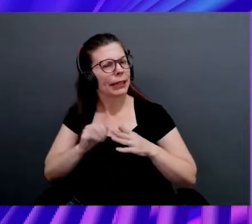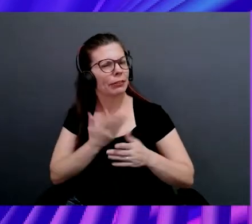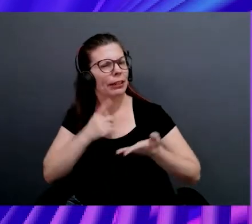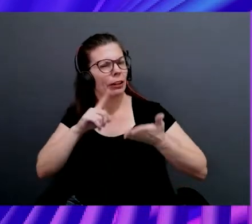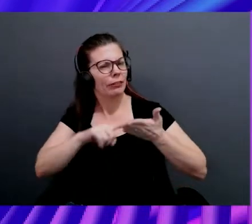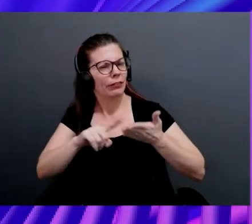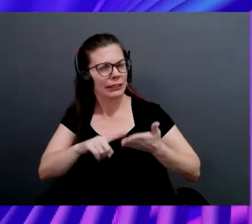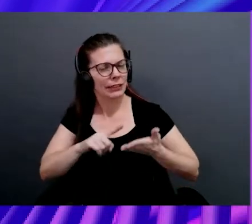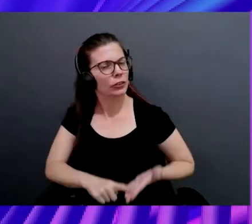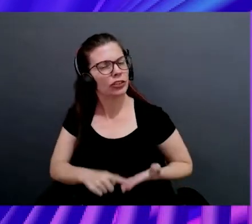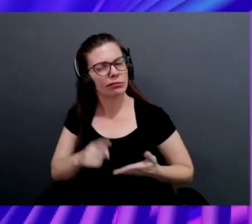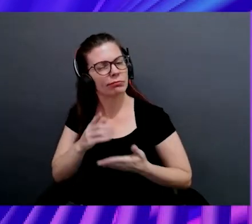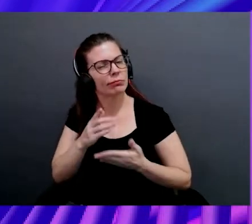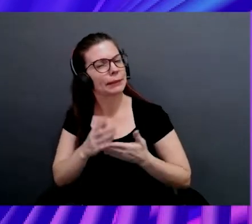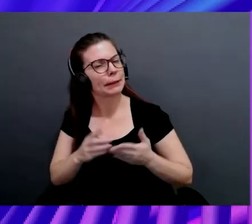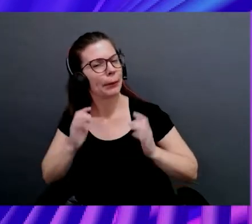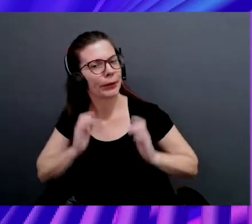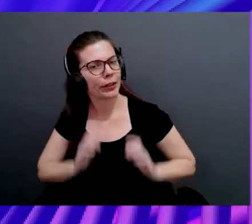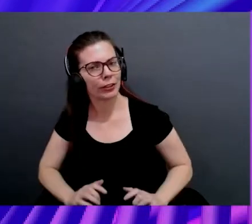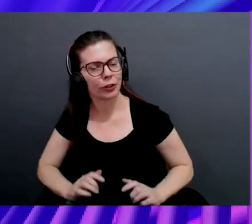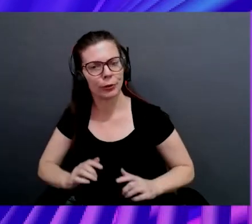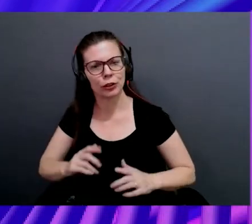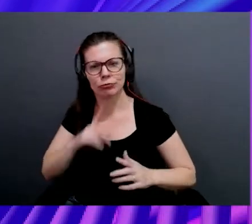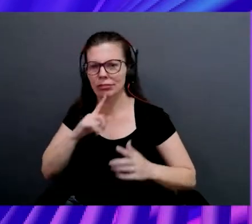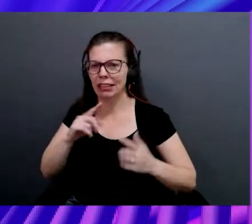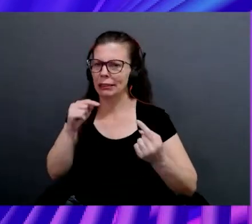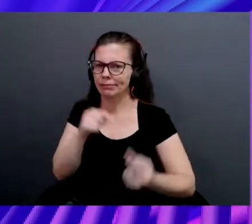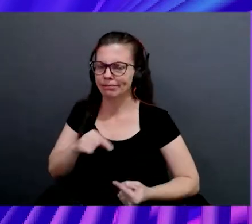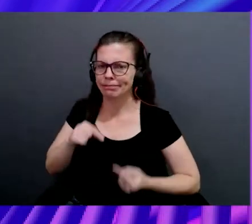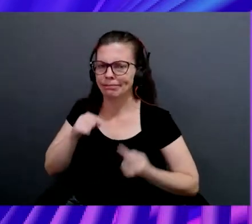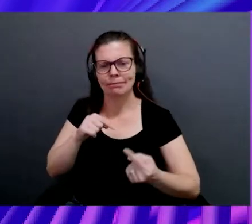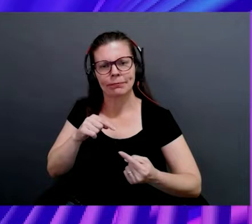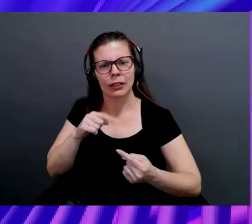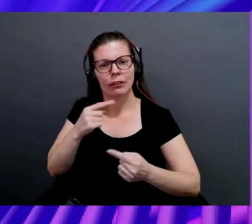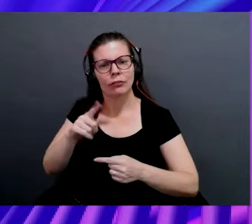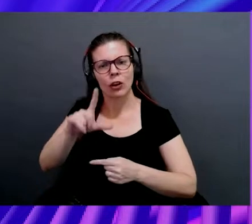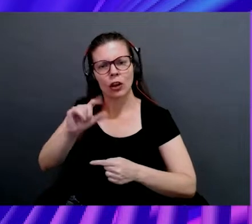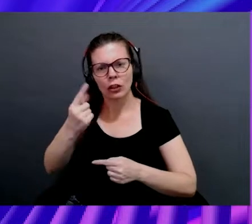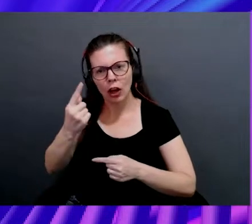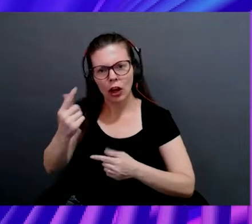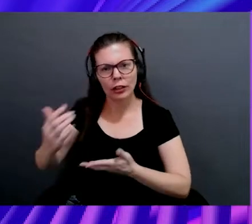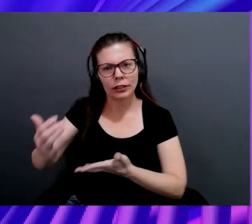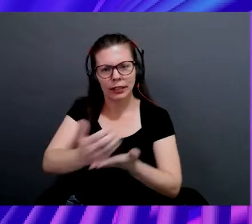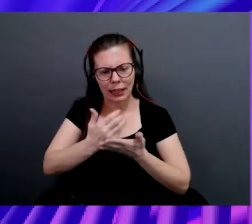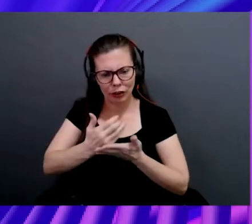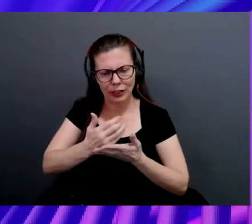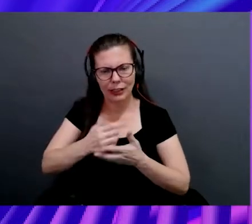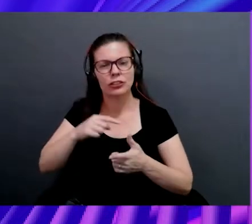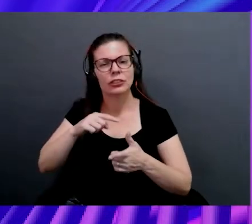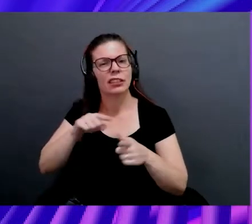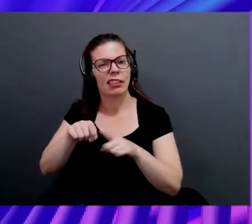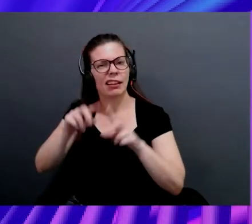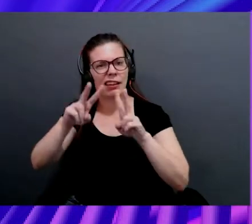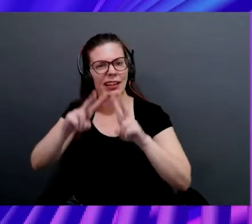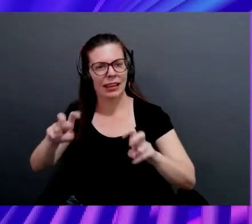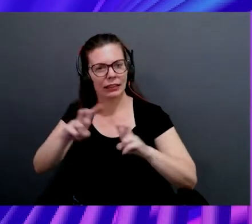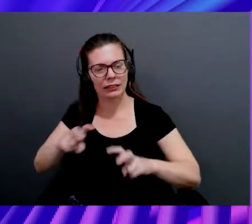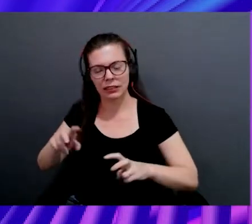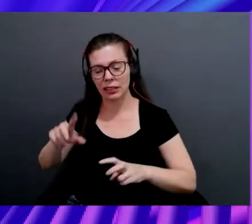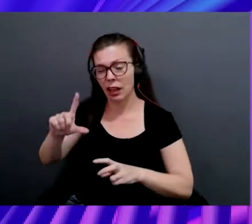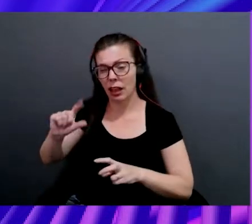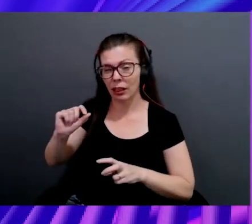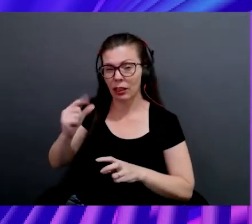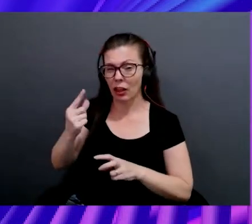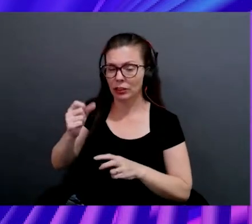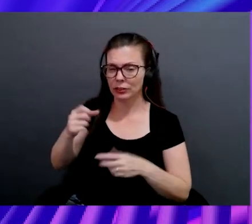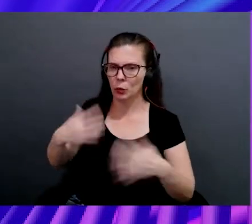some customers have a really hard time with log aggregation and analysis. Logs are everything when it